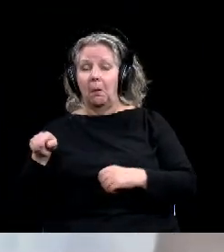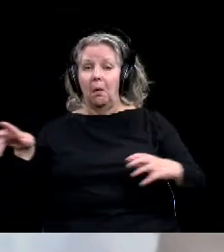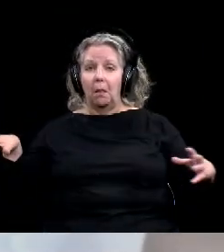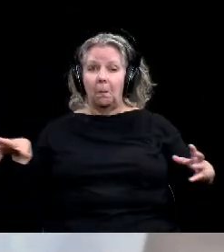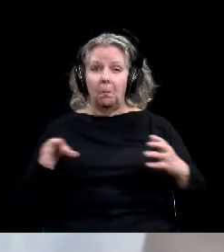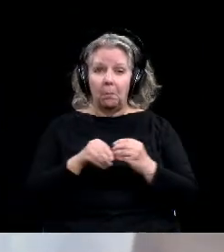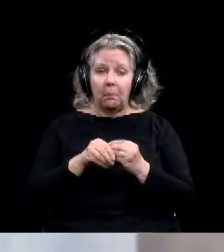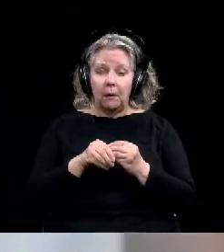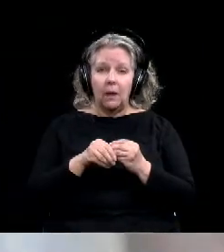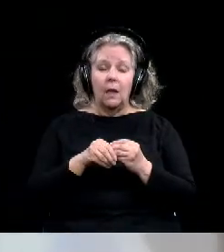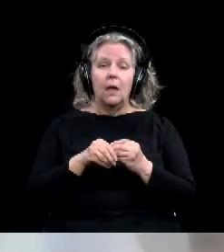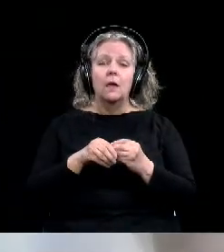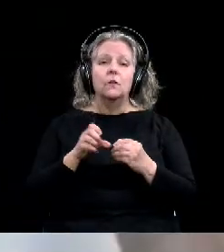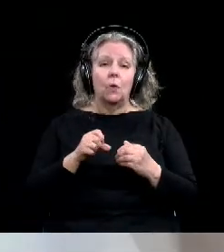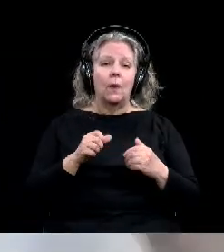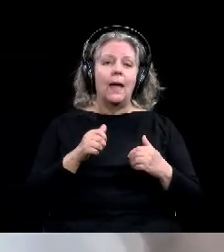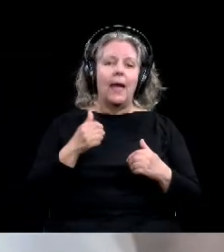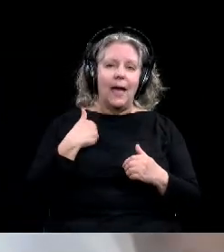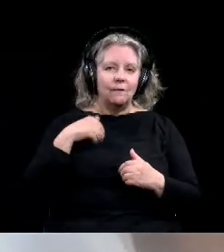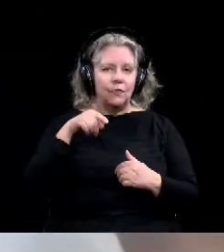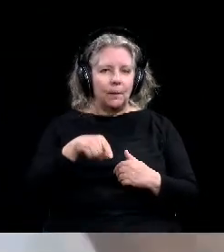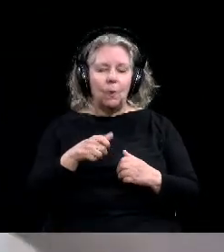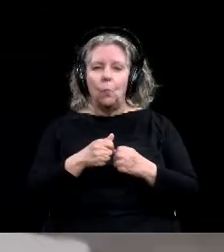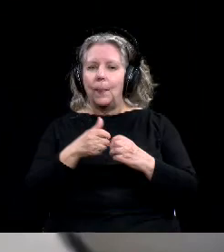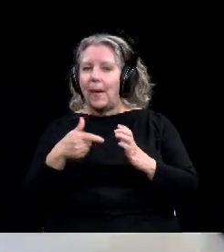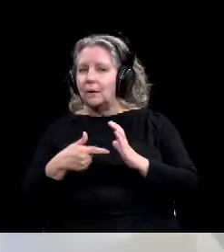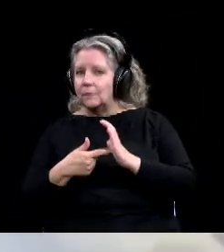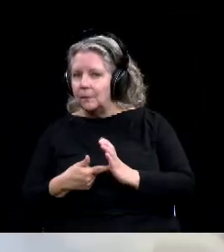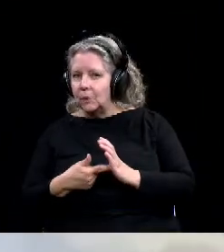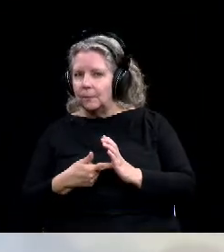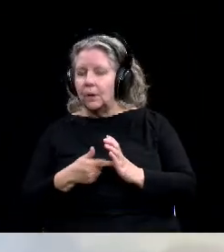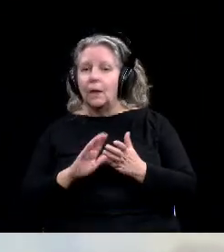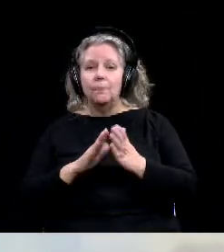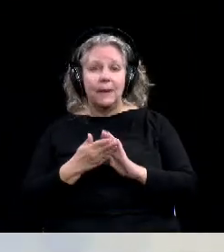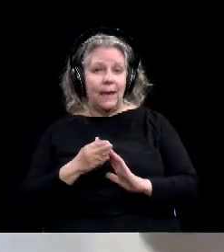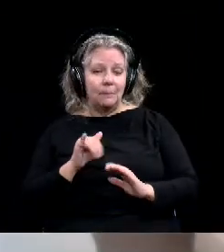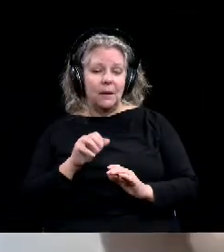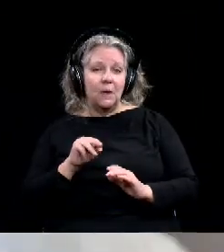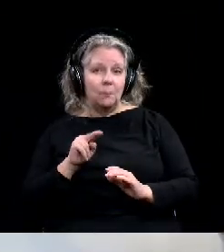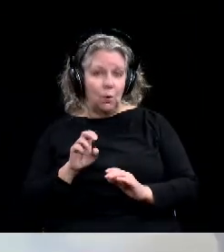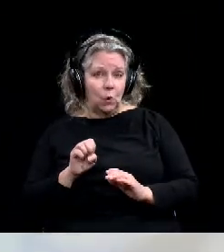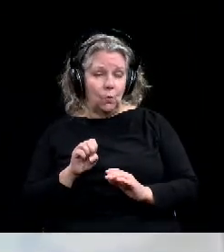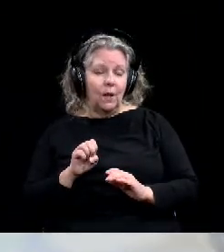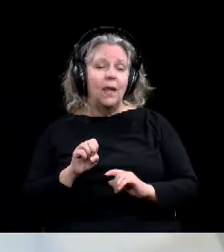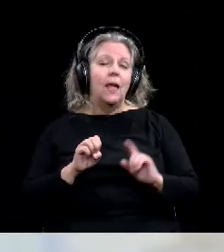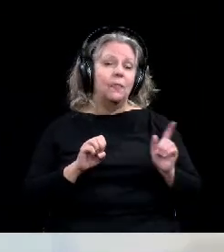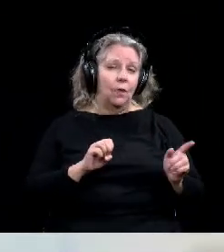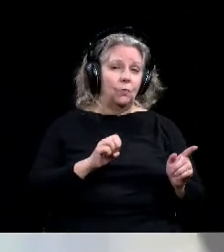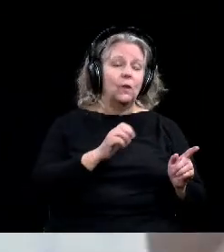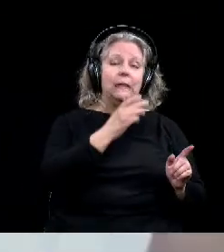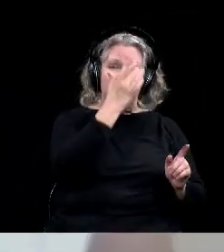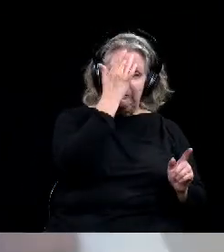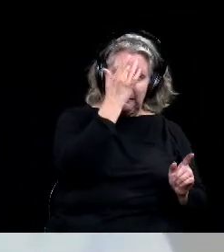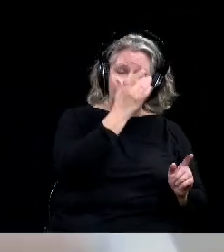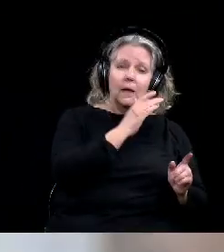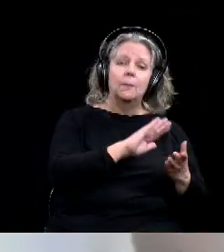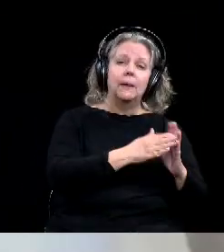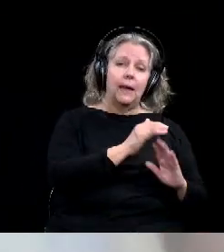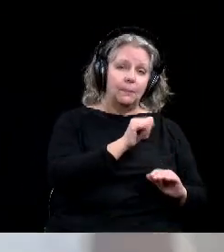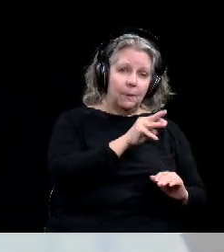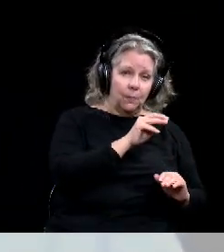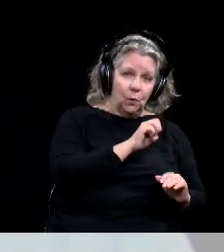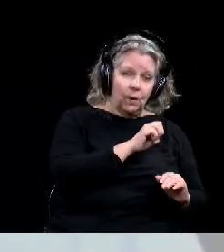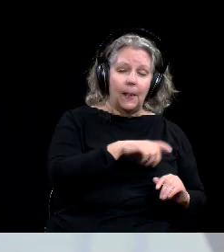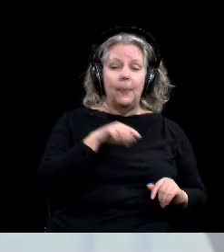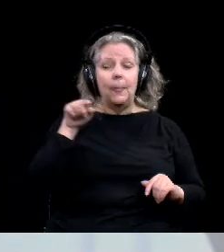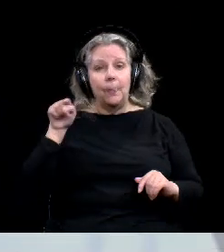symptomatic who were counted, who became immune, and those that are vaccinated. once that reaches the threshold of herd